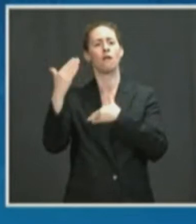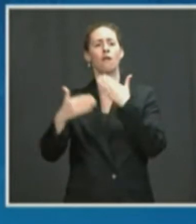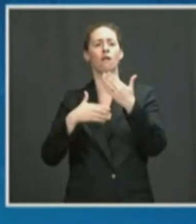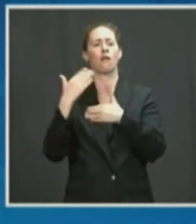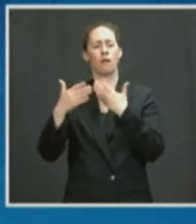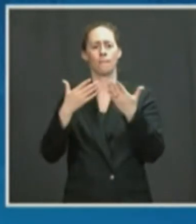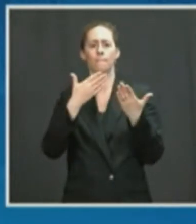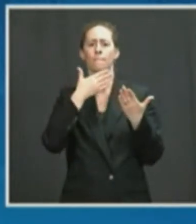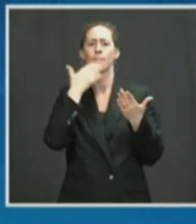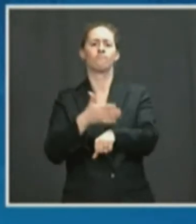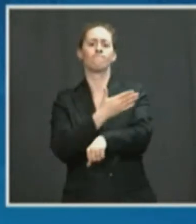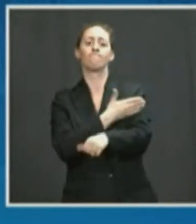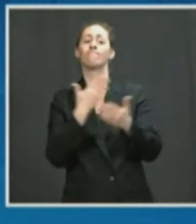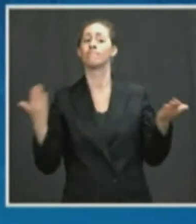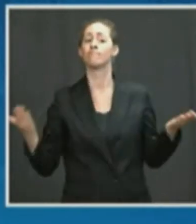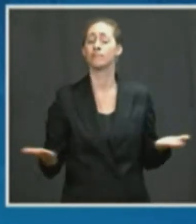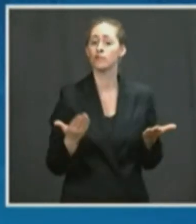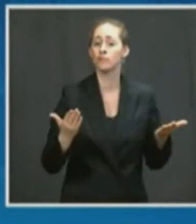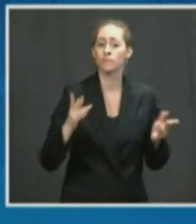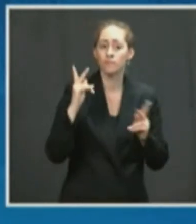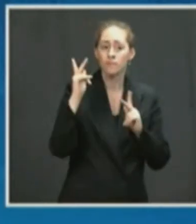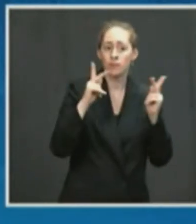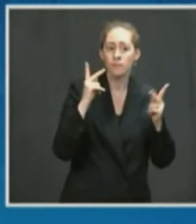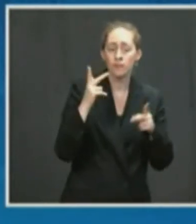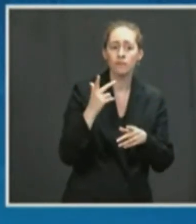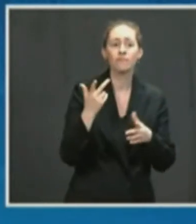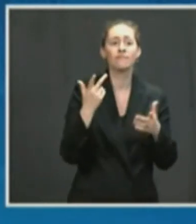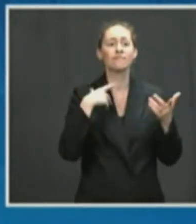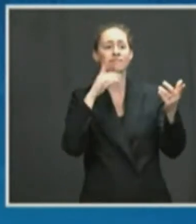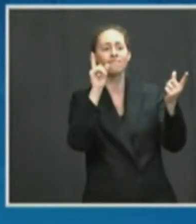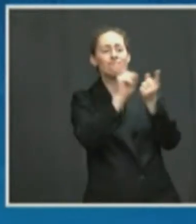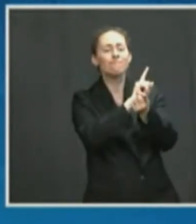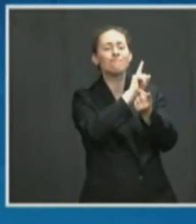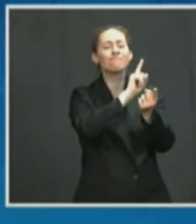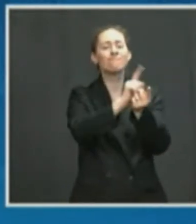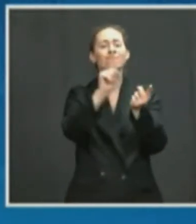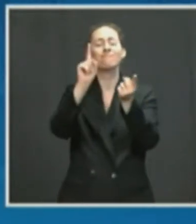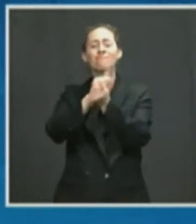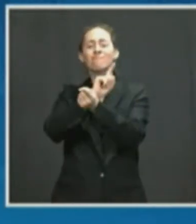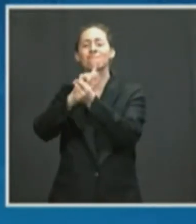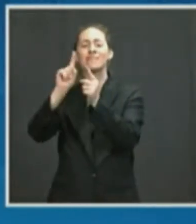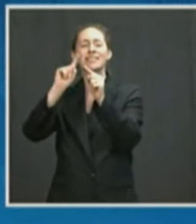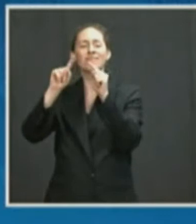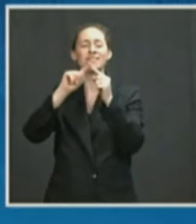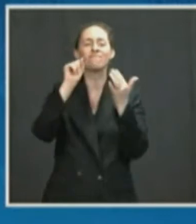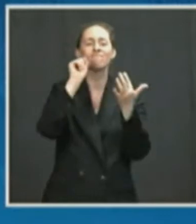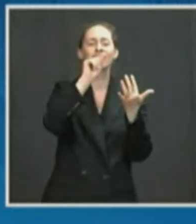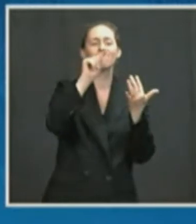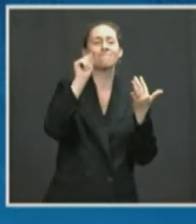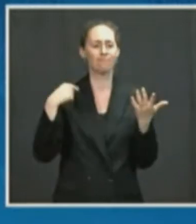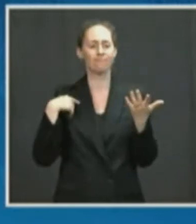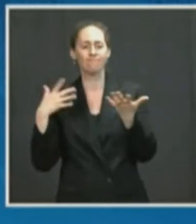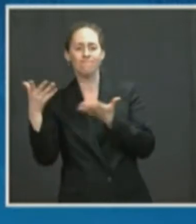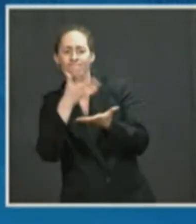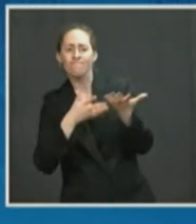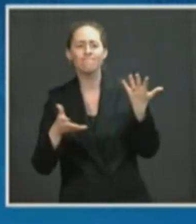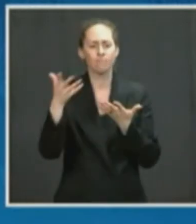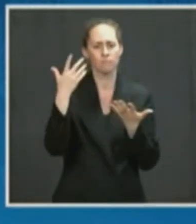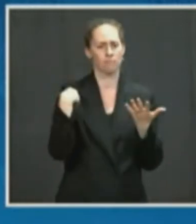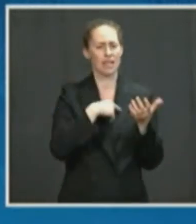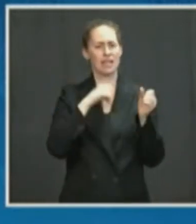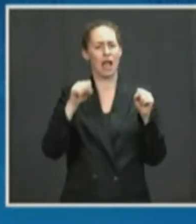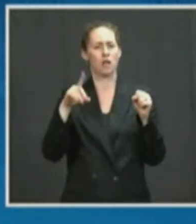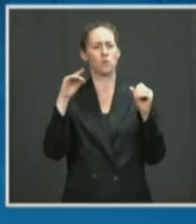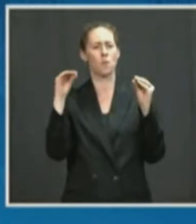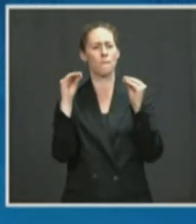Guatemalan community members and leaders throughout this day, I will speak with them on what more can be done. Again, Mr. President,